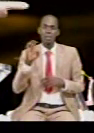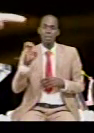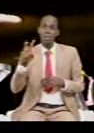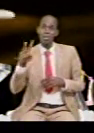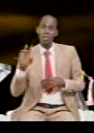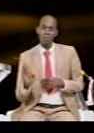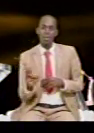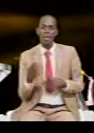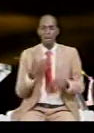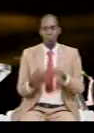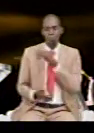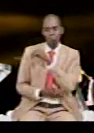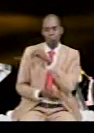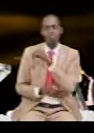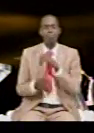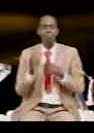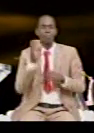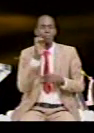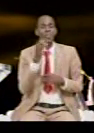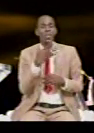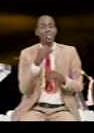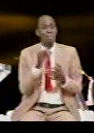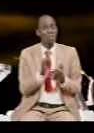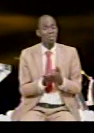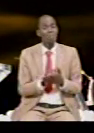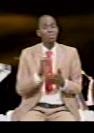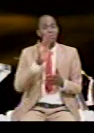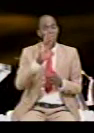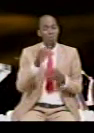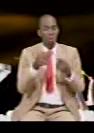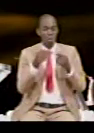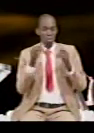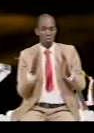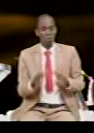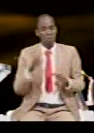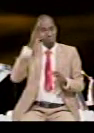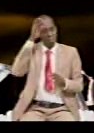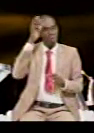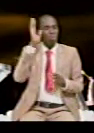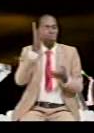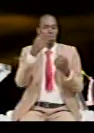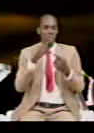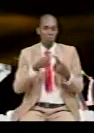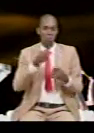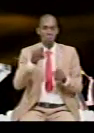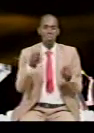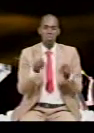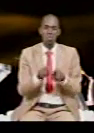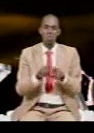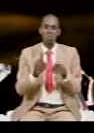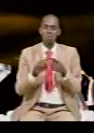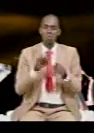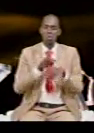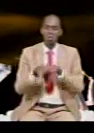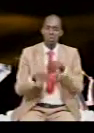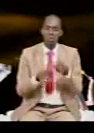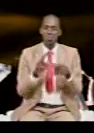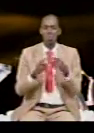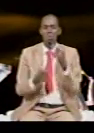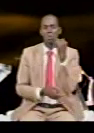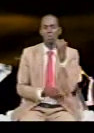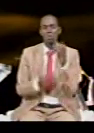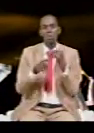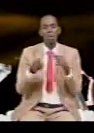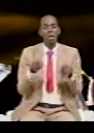says, "Your adversary, the devil, will come to you also to tempt, to deceive you." He says, "He, as a